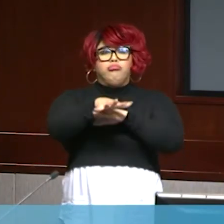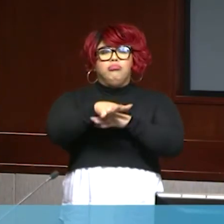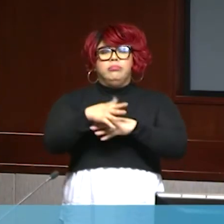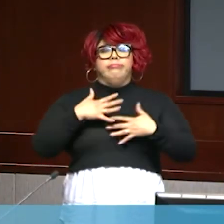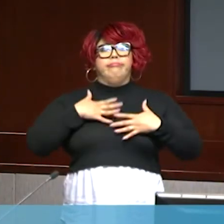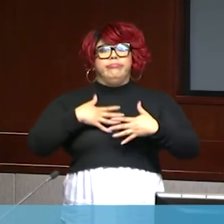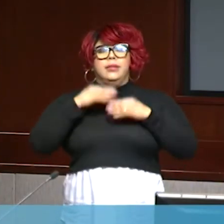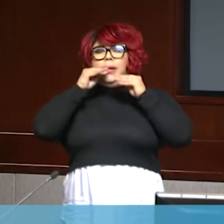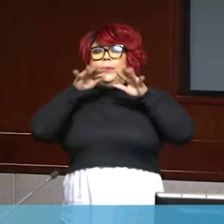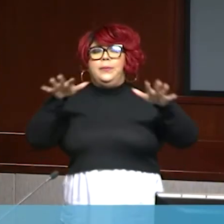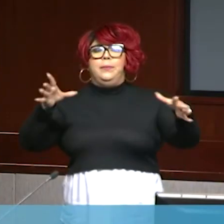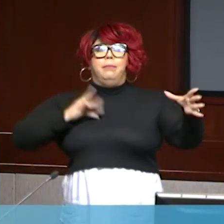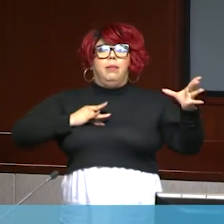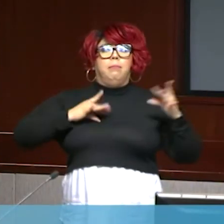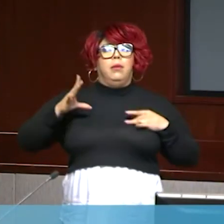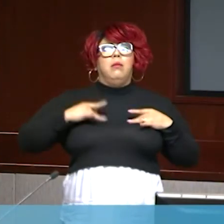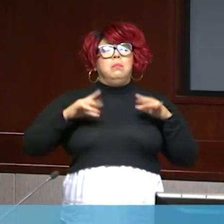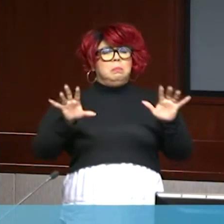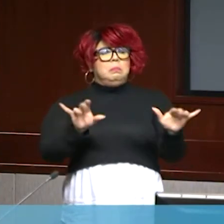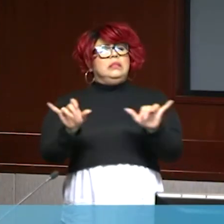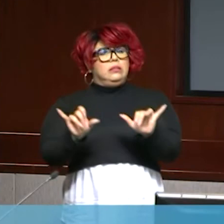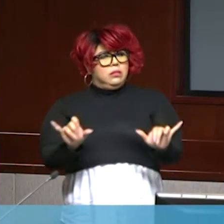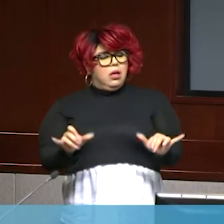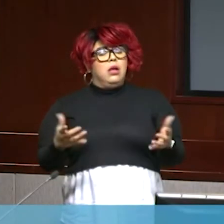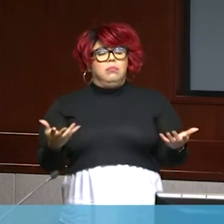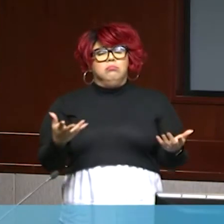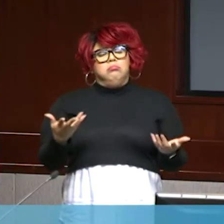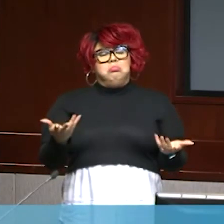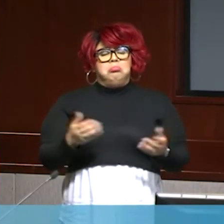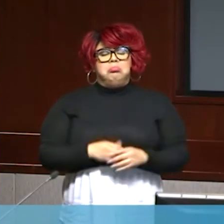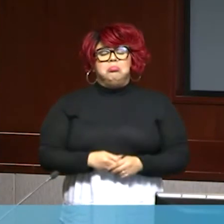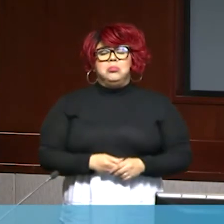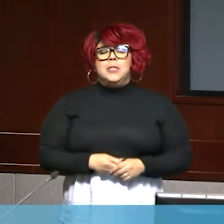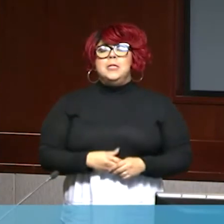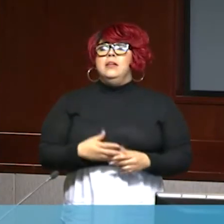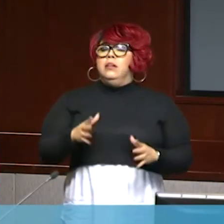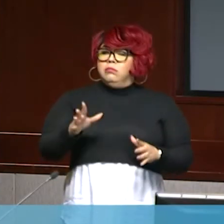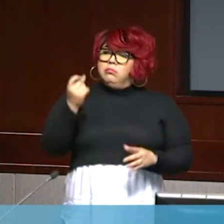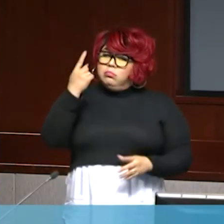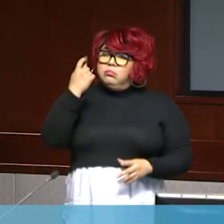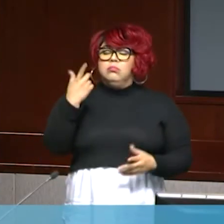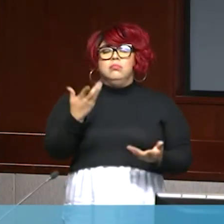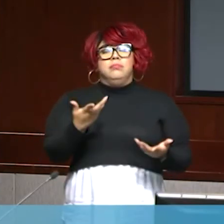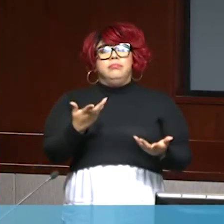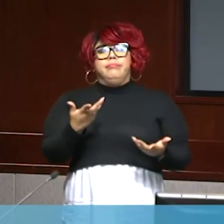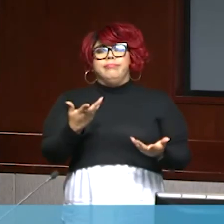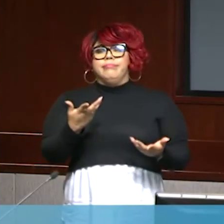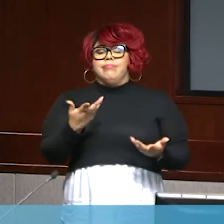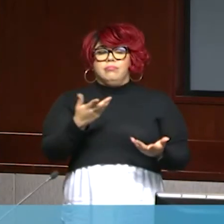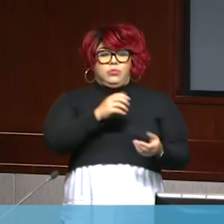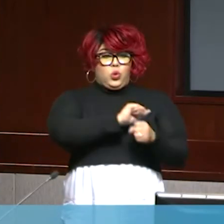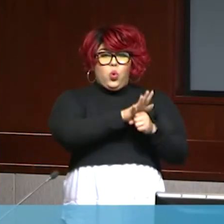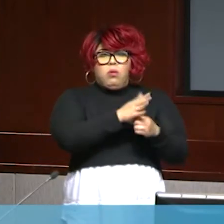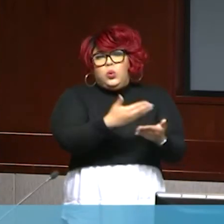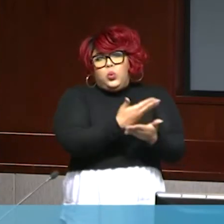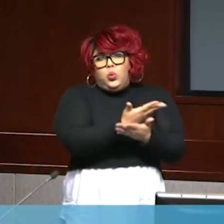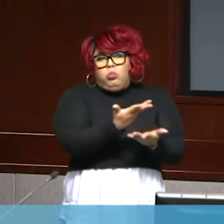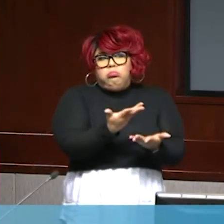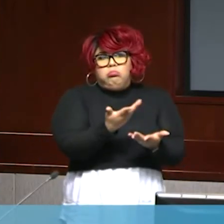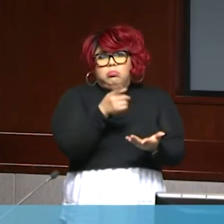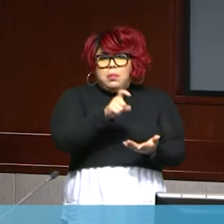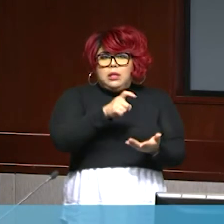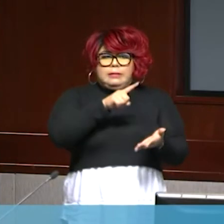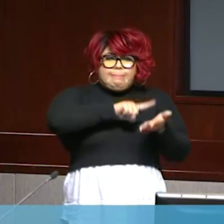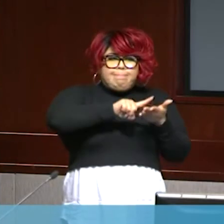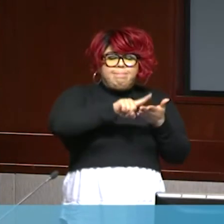and it is passed person to person. We know that those are some similarities. There is still continuing to be a lot learned about COVID-19,